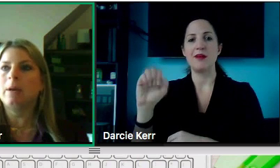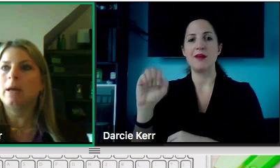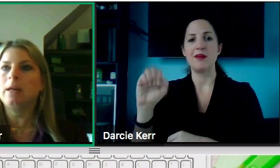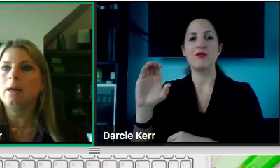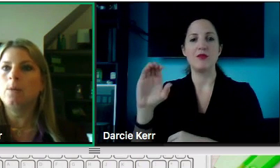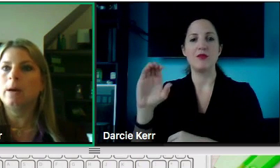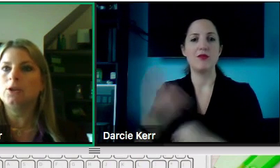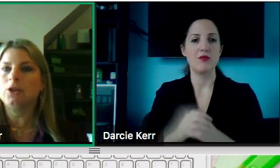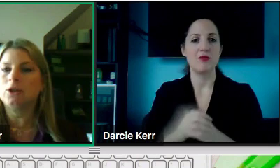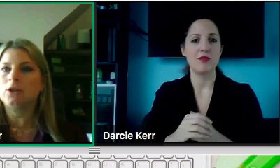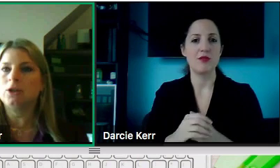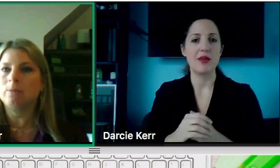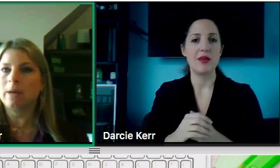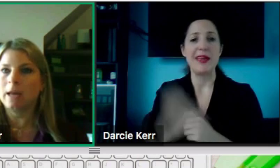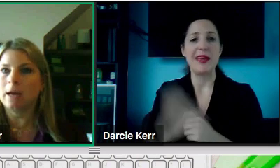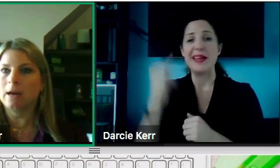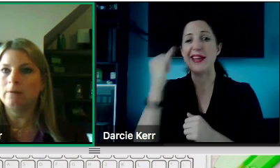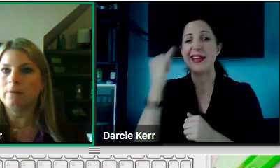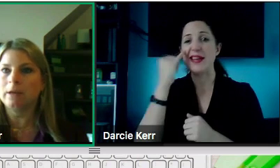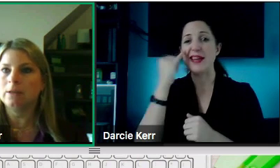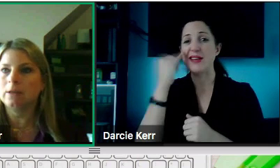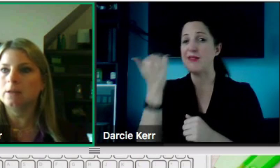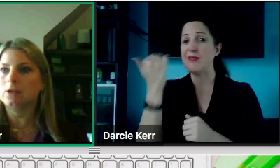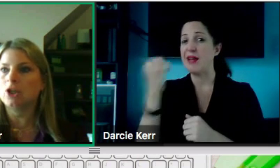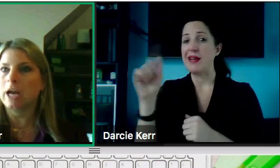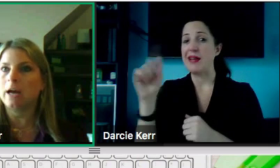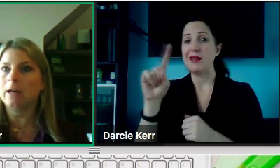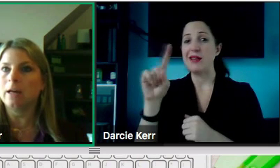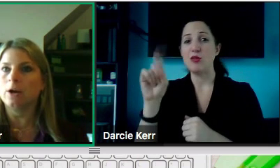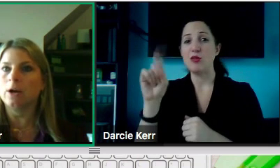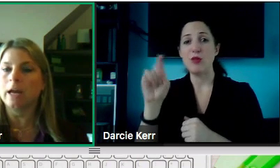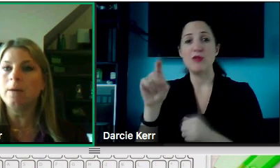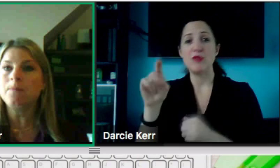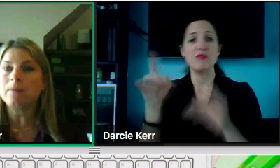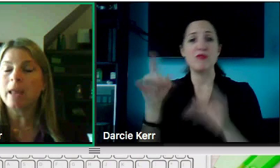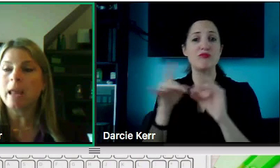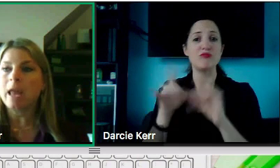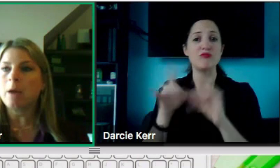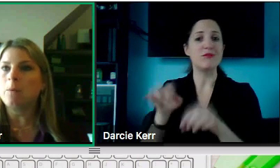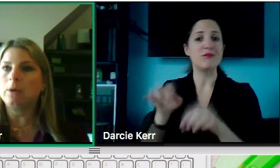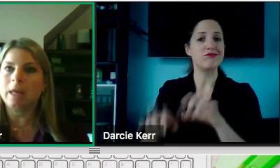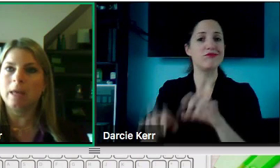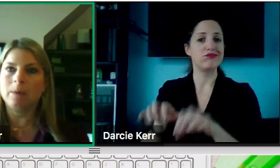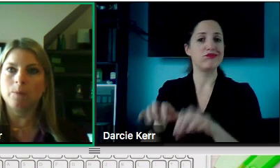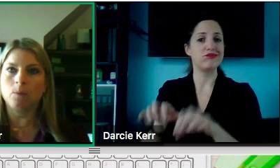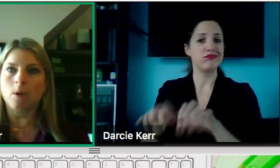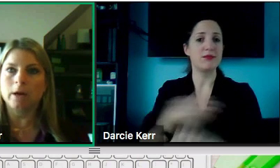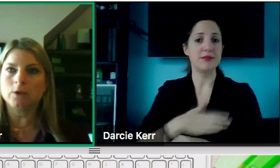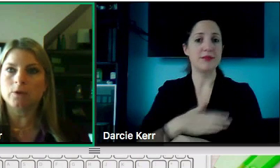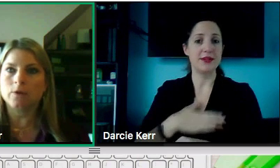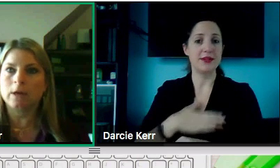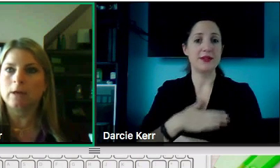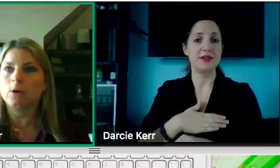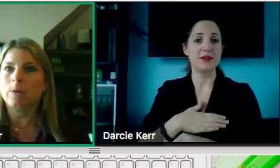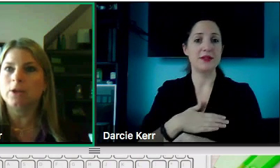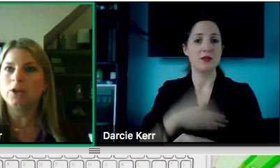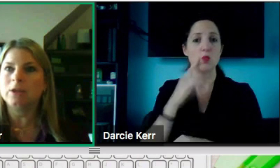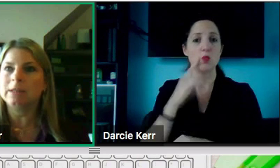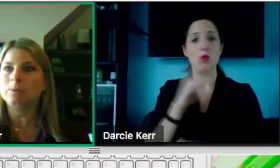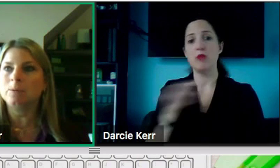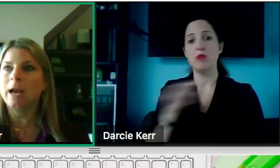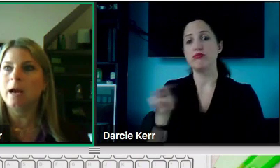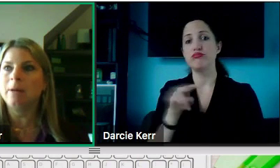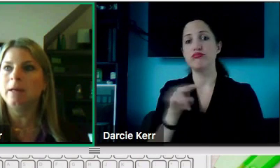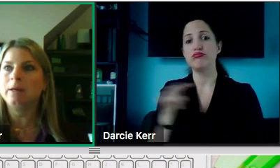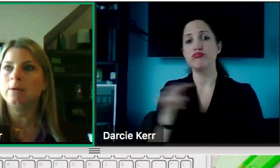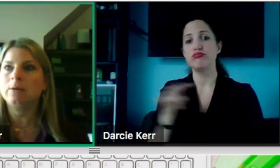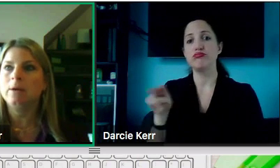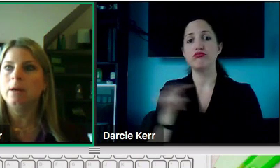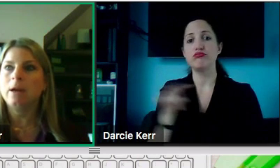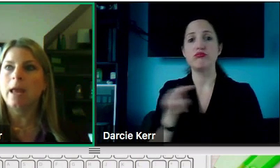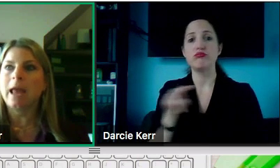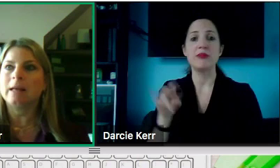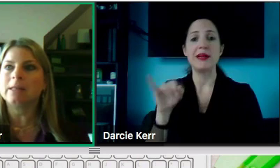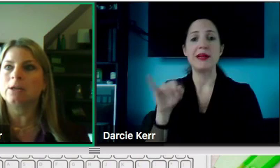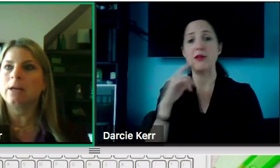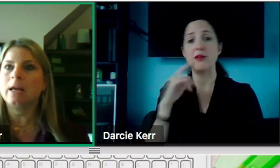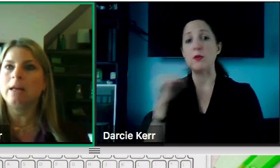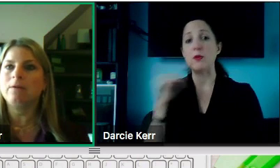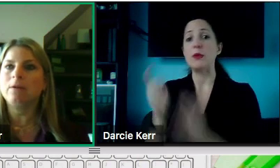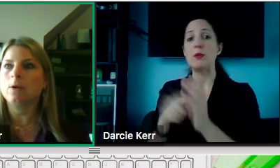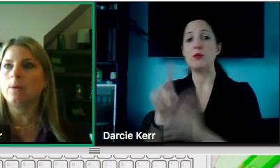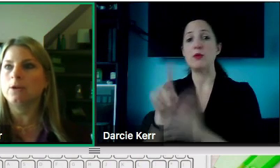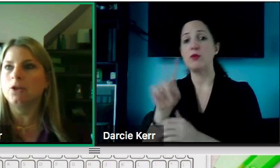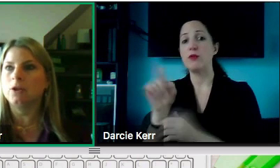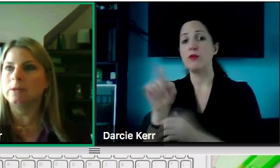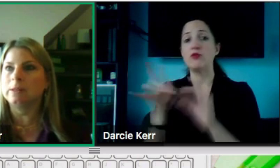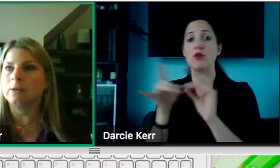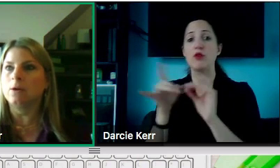to type any questions you may have into the chat area. We'll keep a watch for any of your questions, and we're happy to